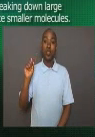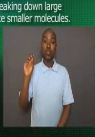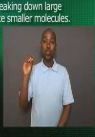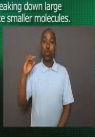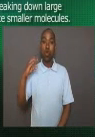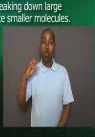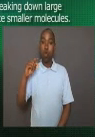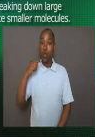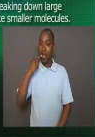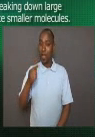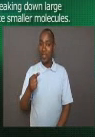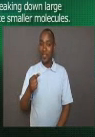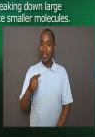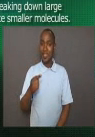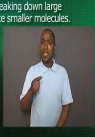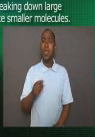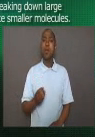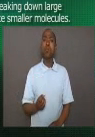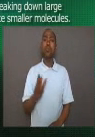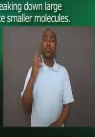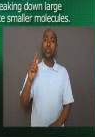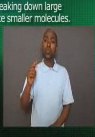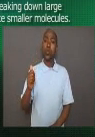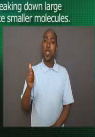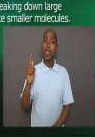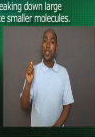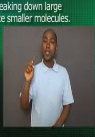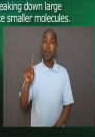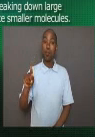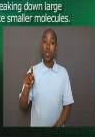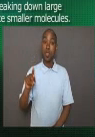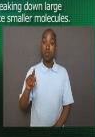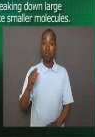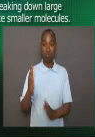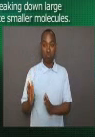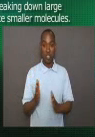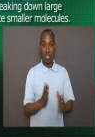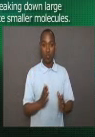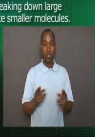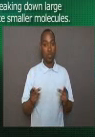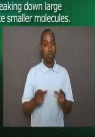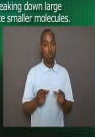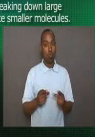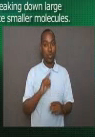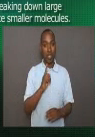Mitochondria are the area where most ATP is produced.